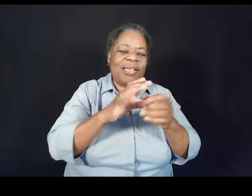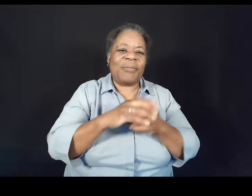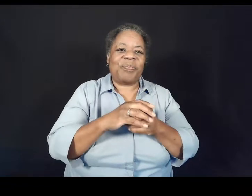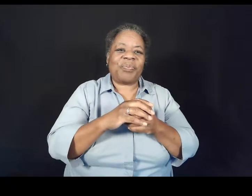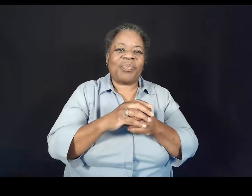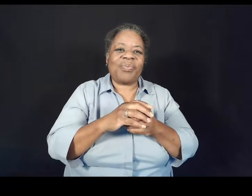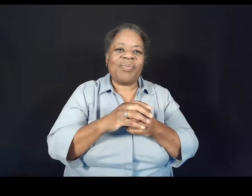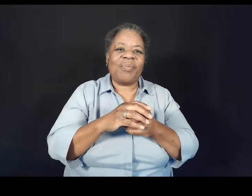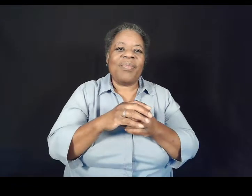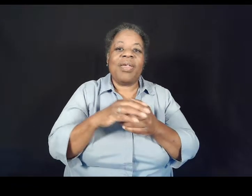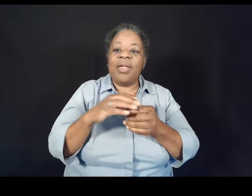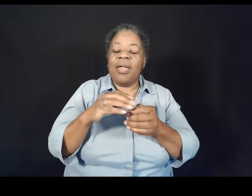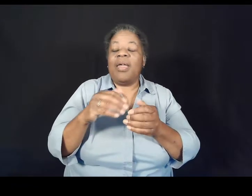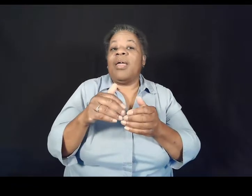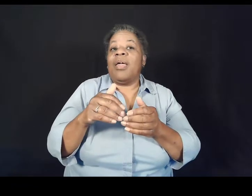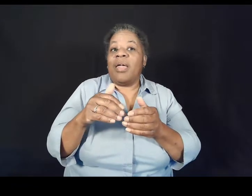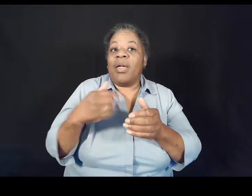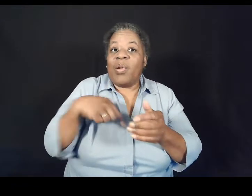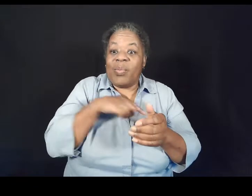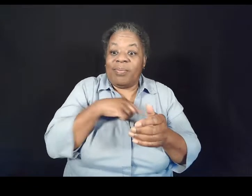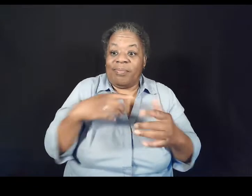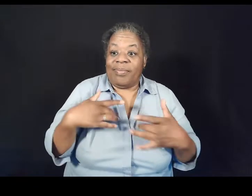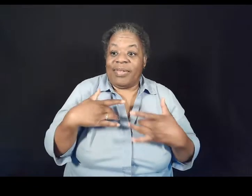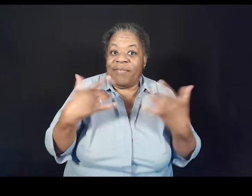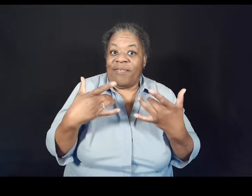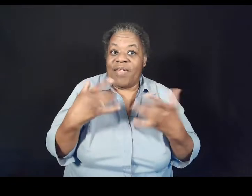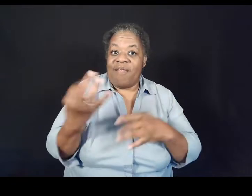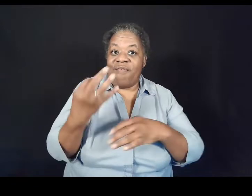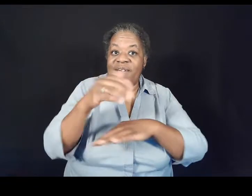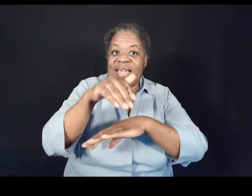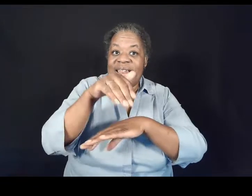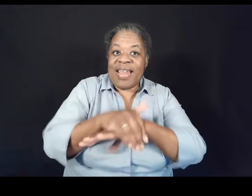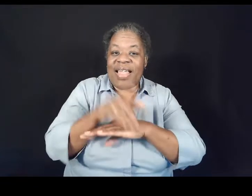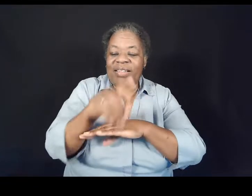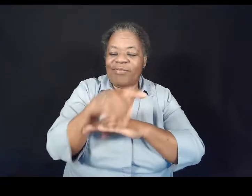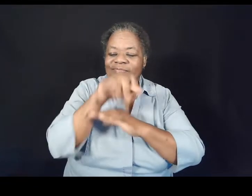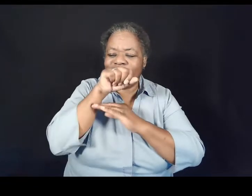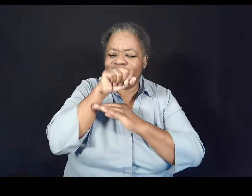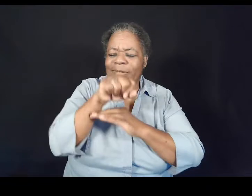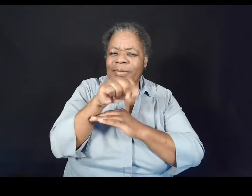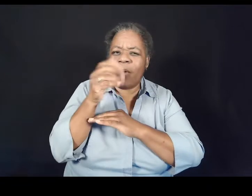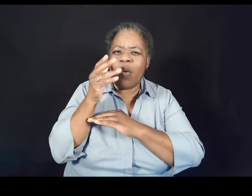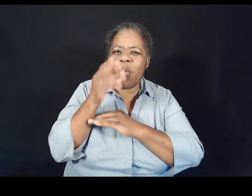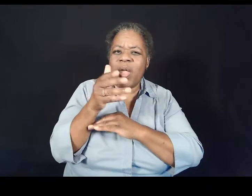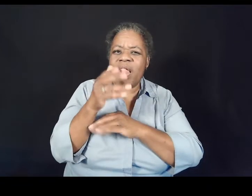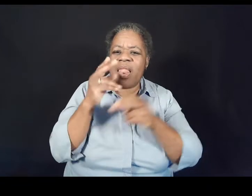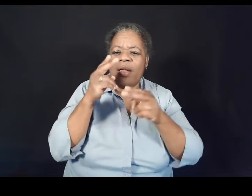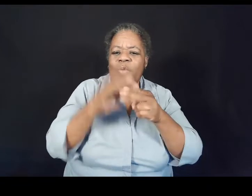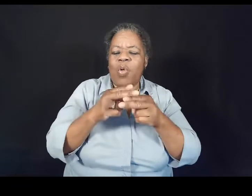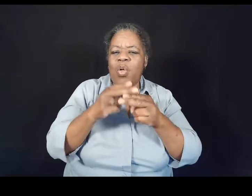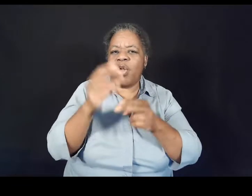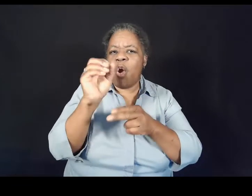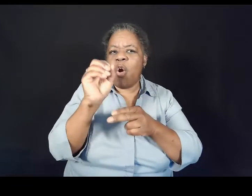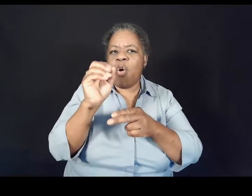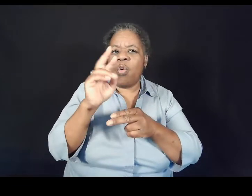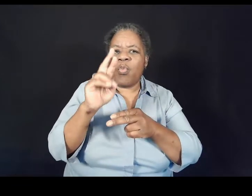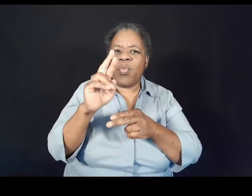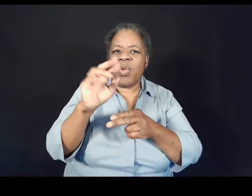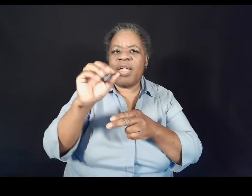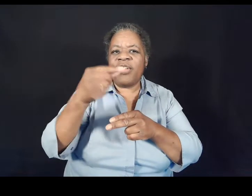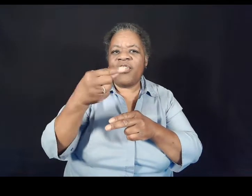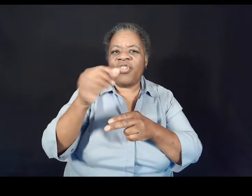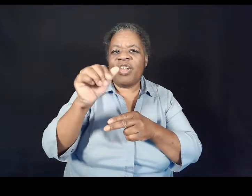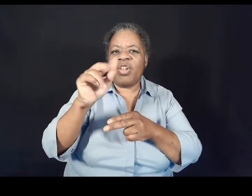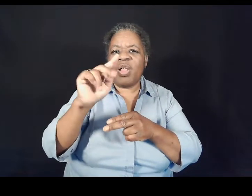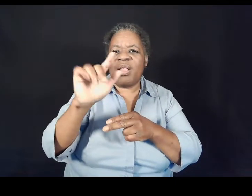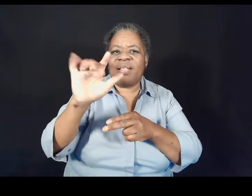music, we've got an event this Friday night that you are going to love. It's called Originals. Every Sunday, our talented